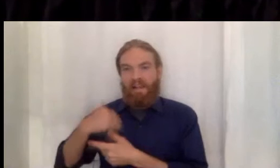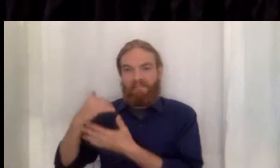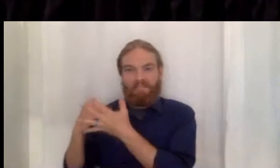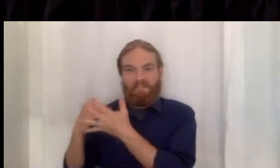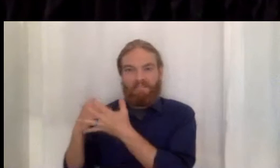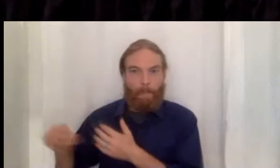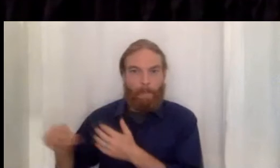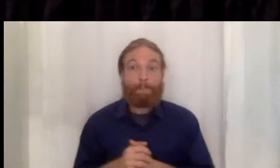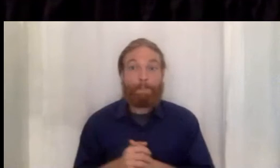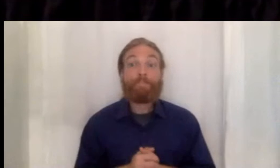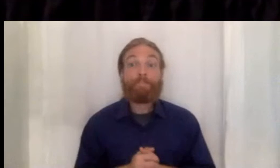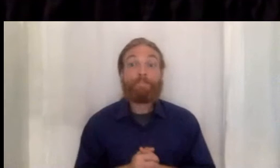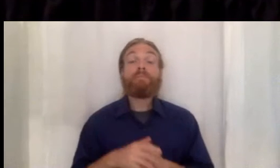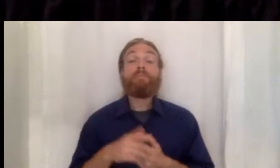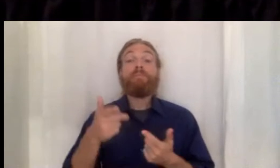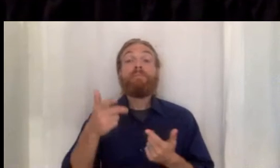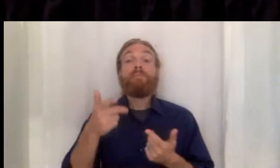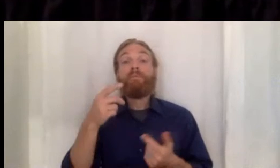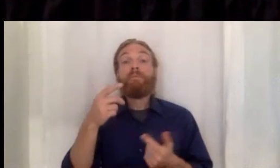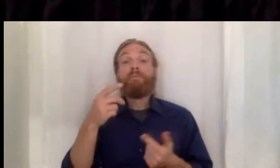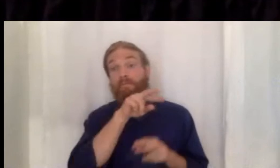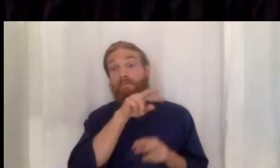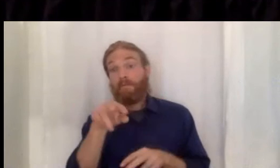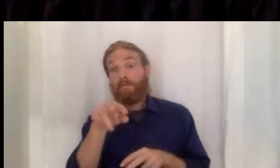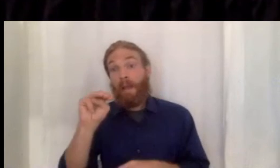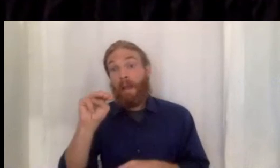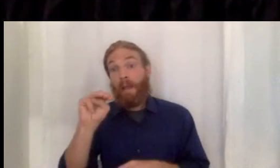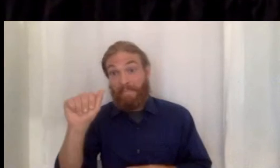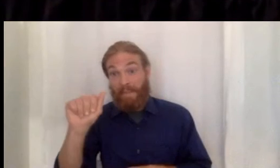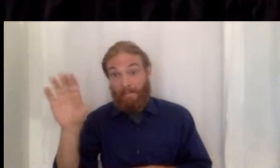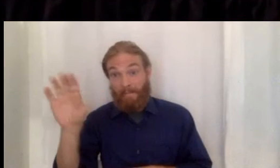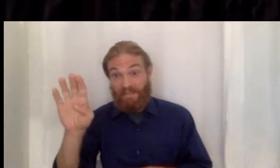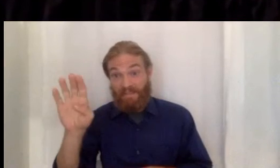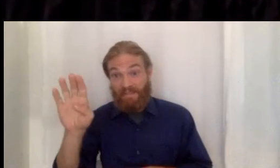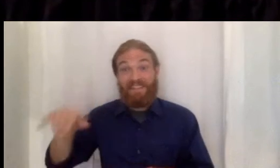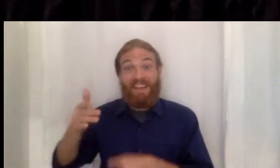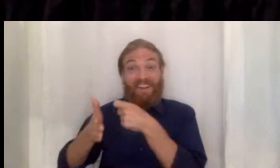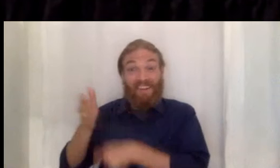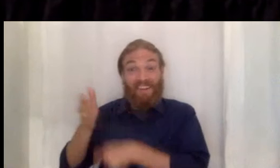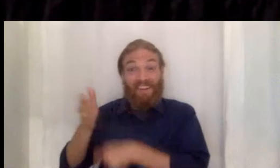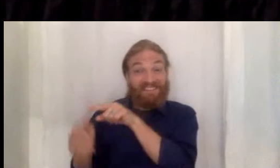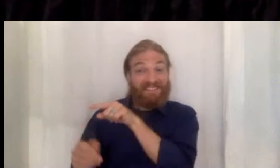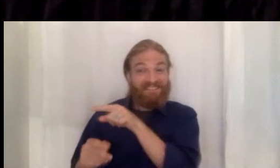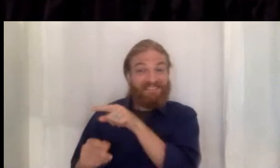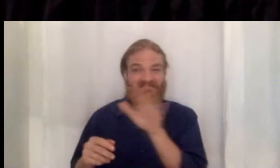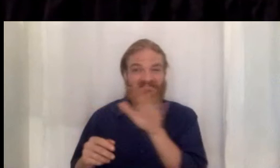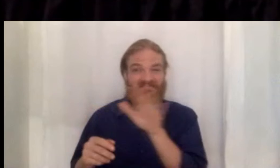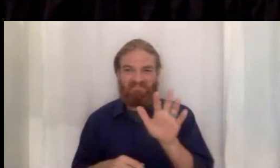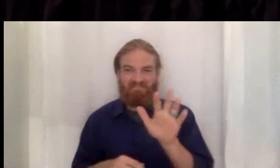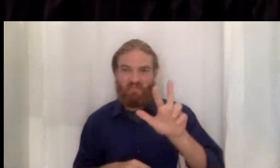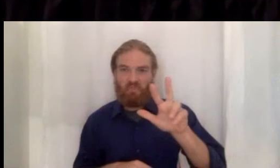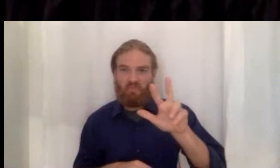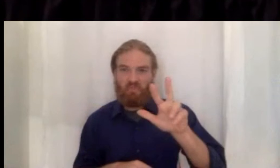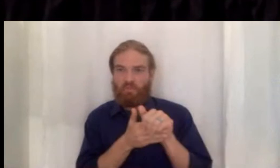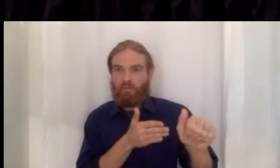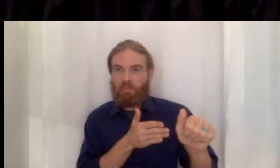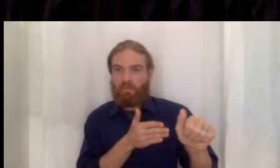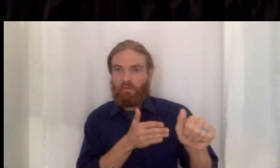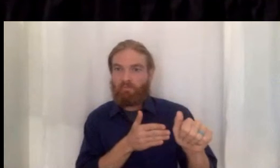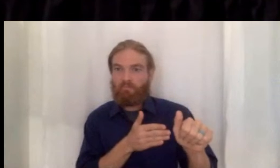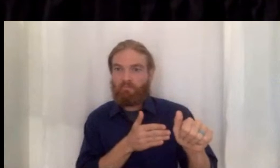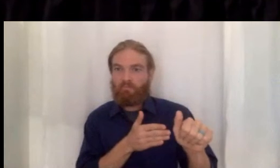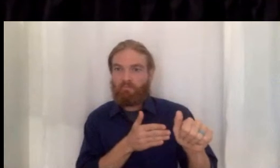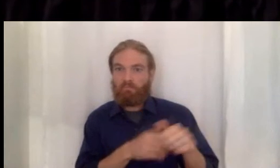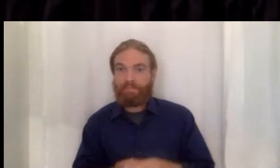of a vaccine is around $32. And the cost of the treatment is